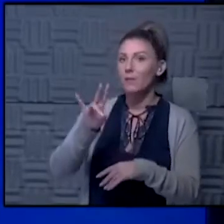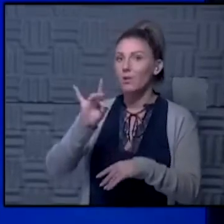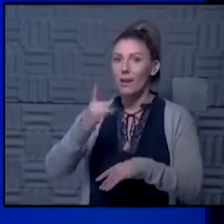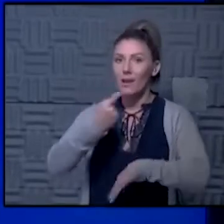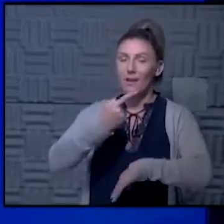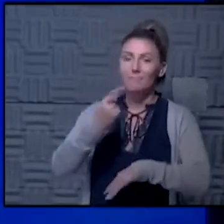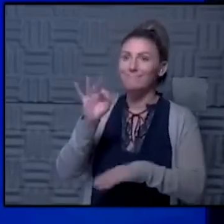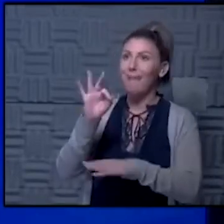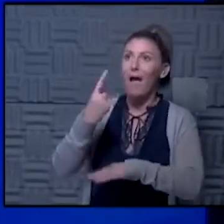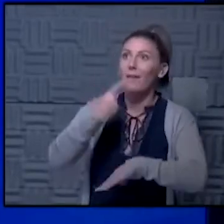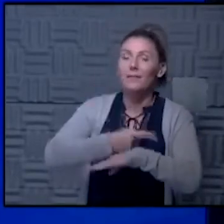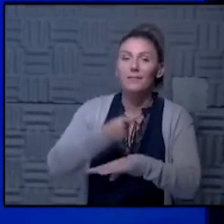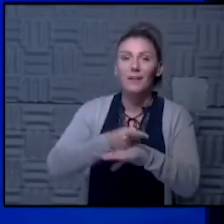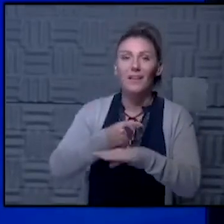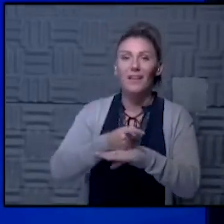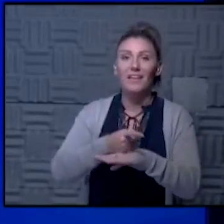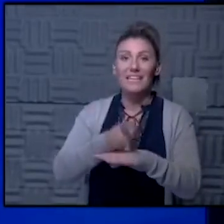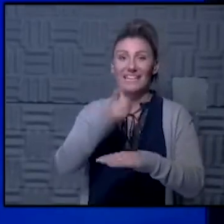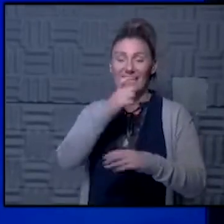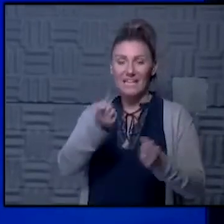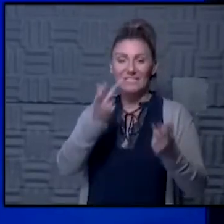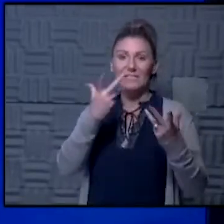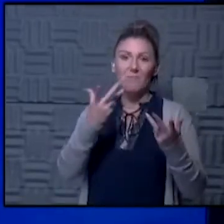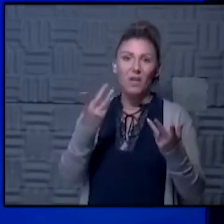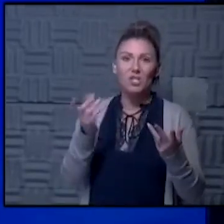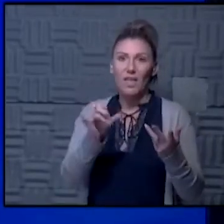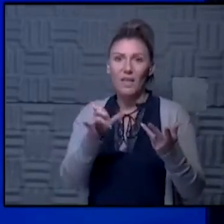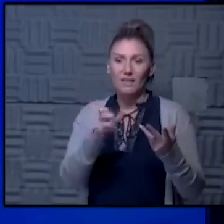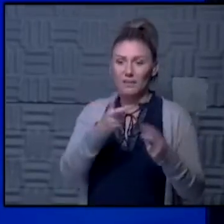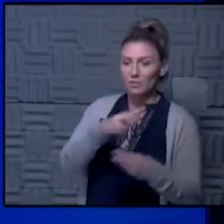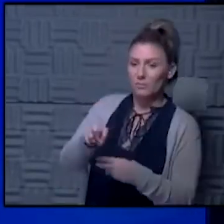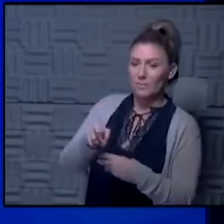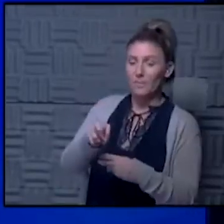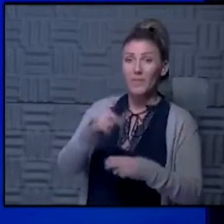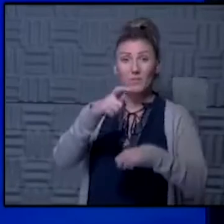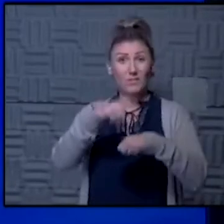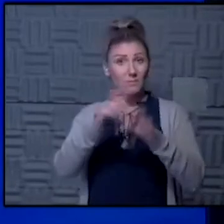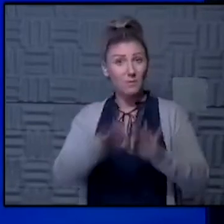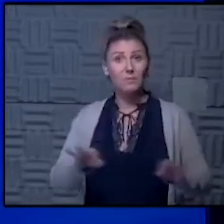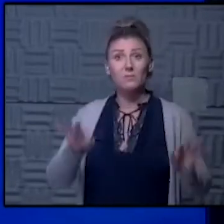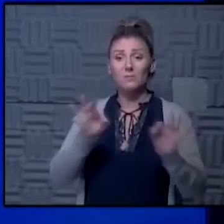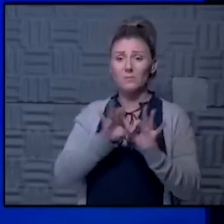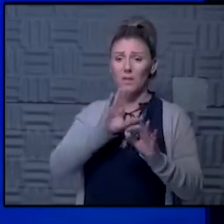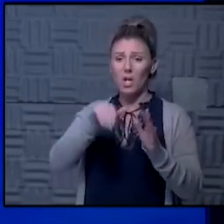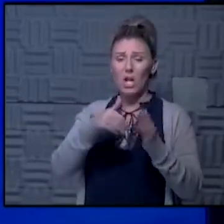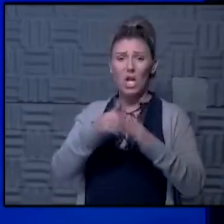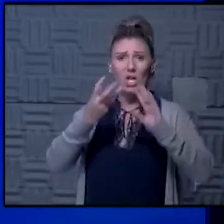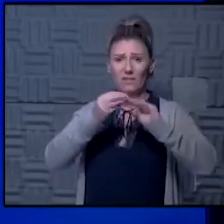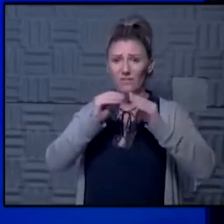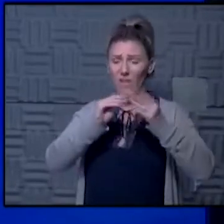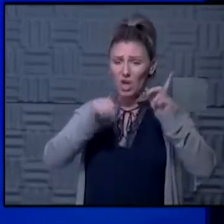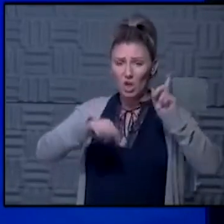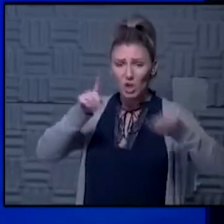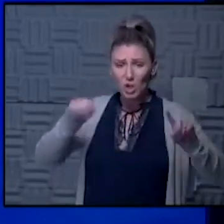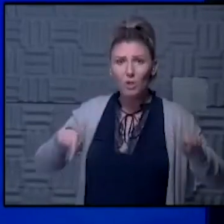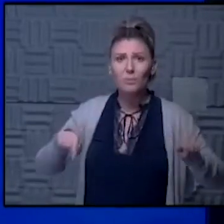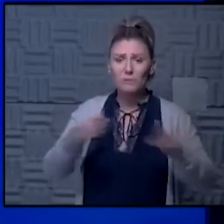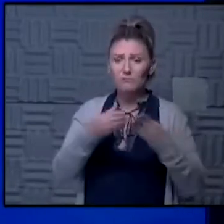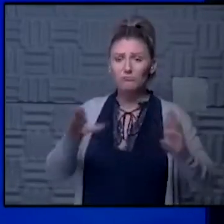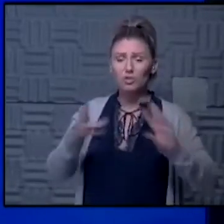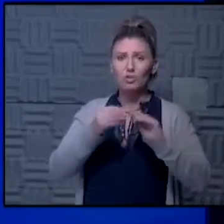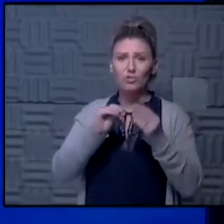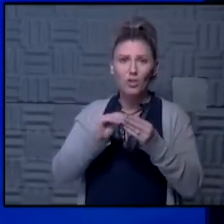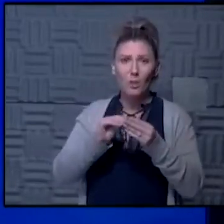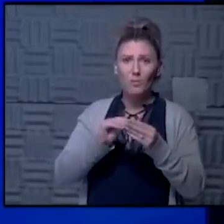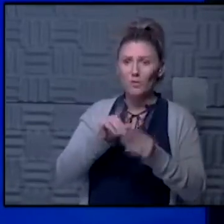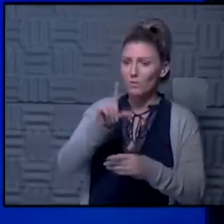to transmit it then. And so timing matters. And all of the variables that go into a general number of 20 or 30 or